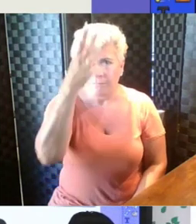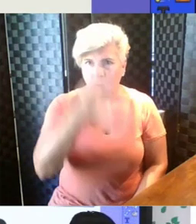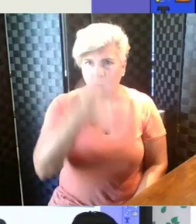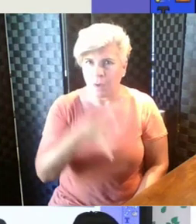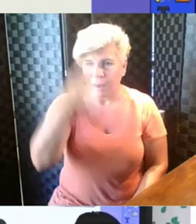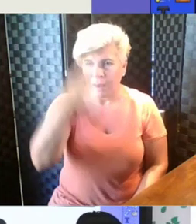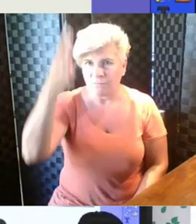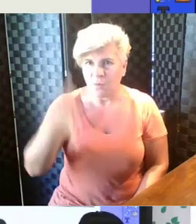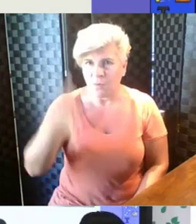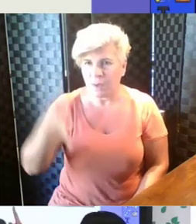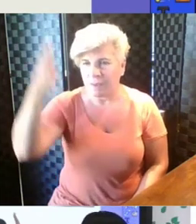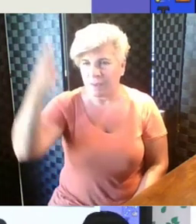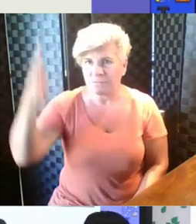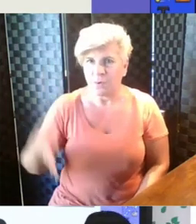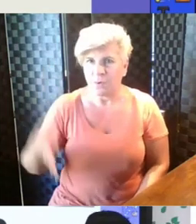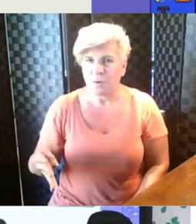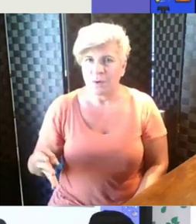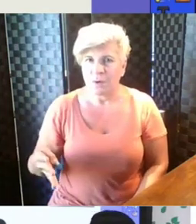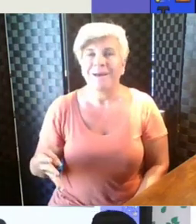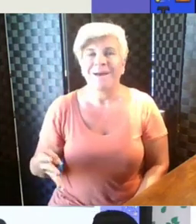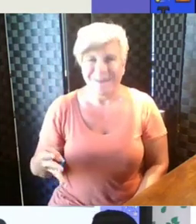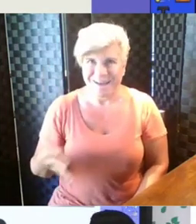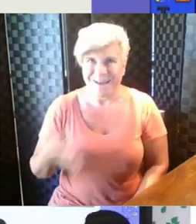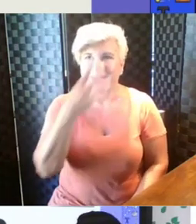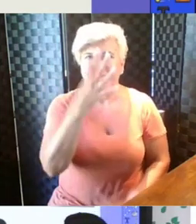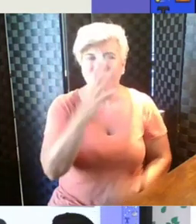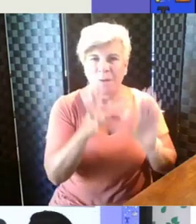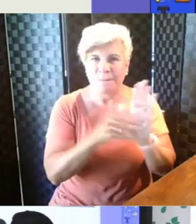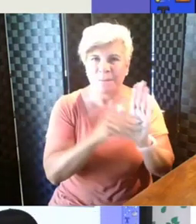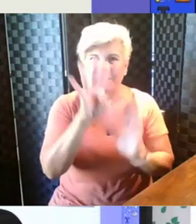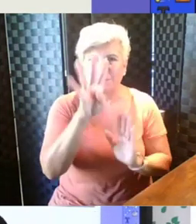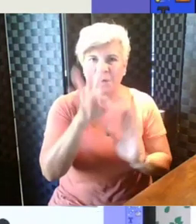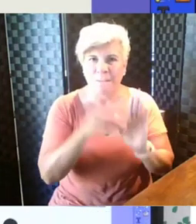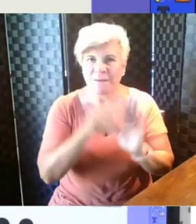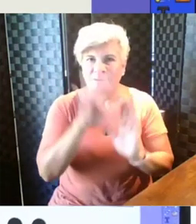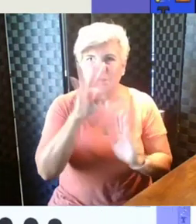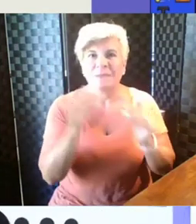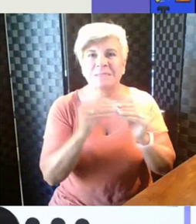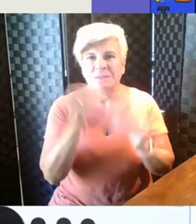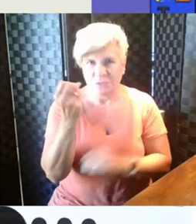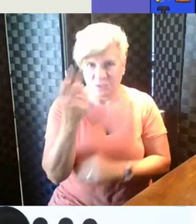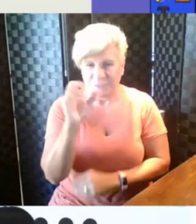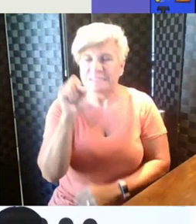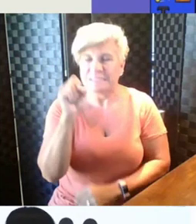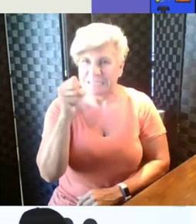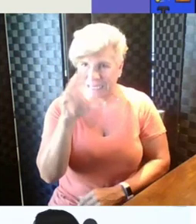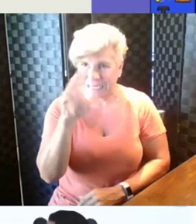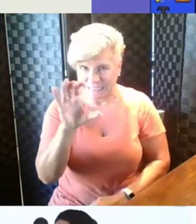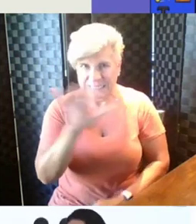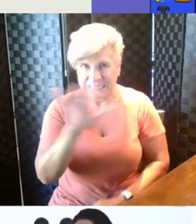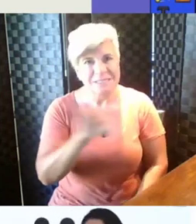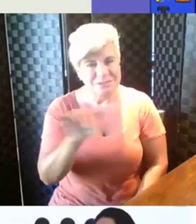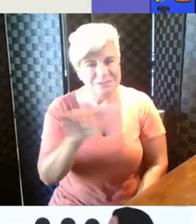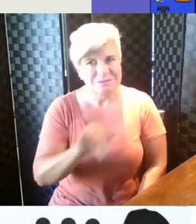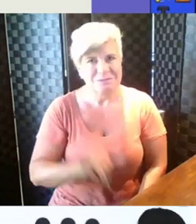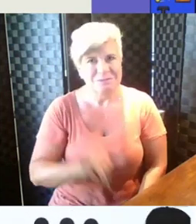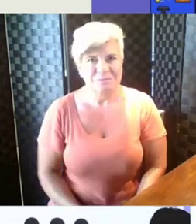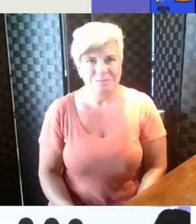4 plus 4 plus 4 equals 12. So yes, that would